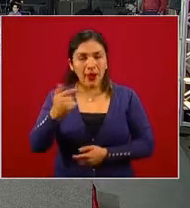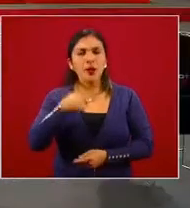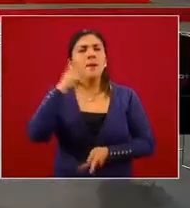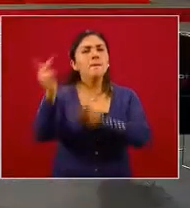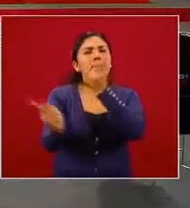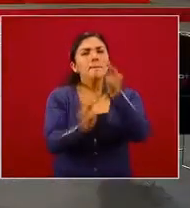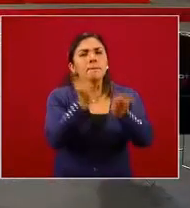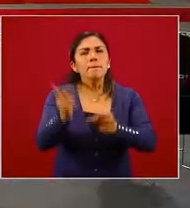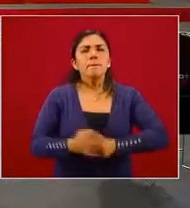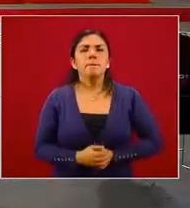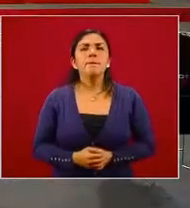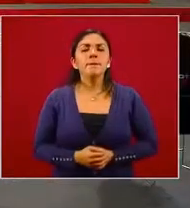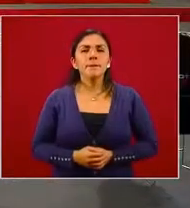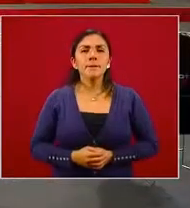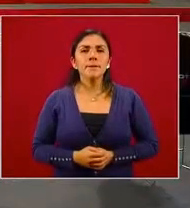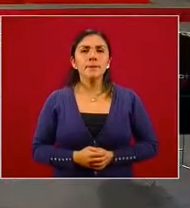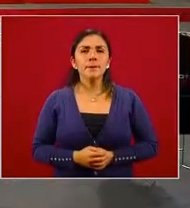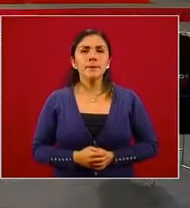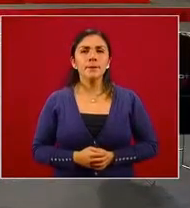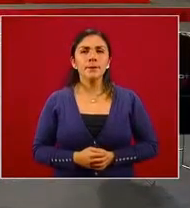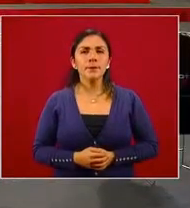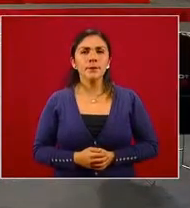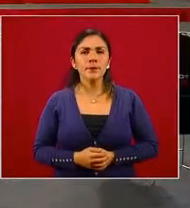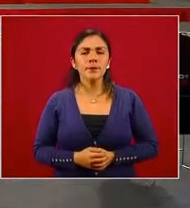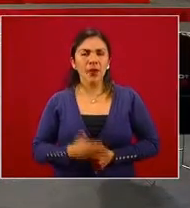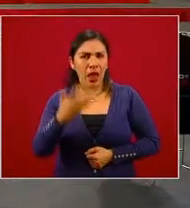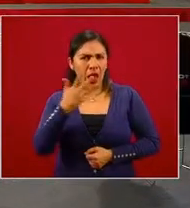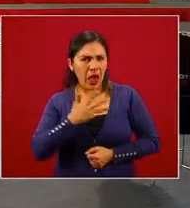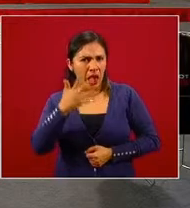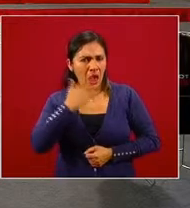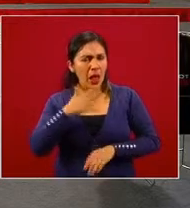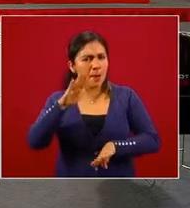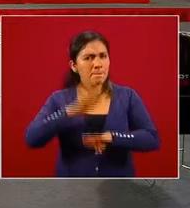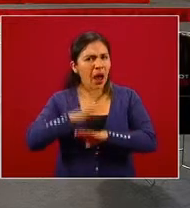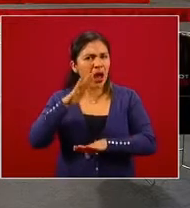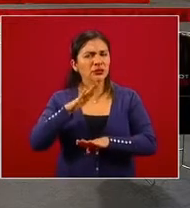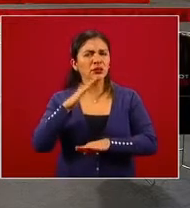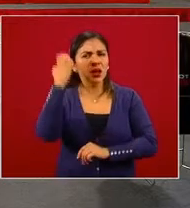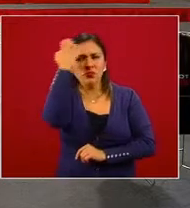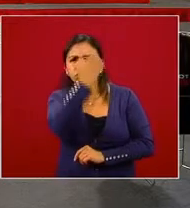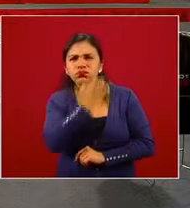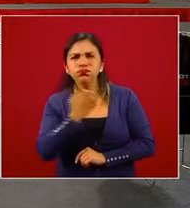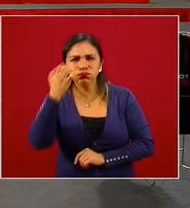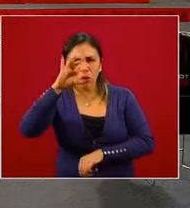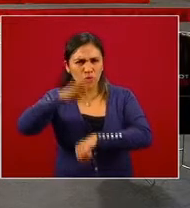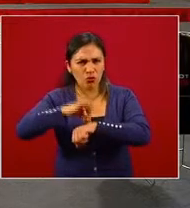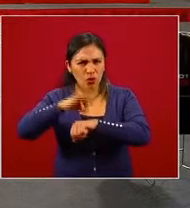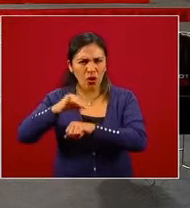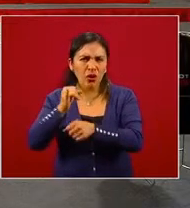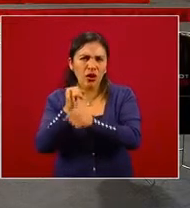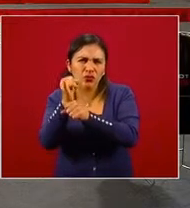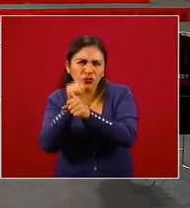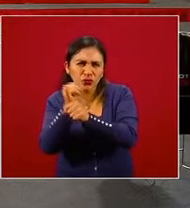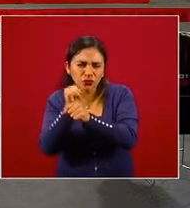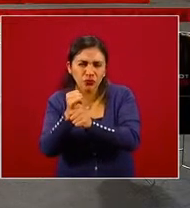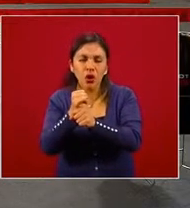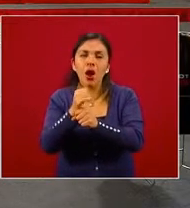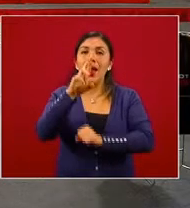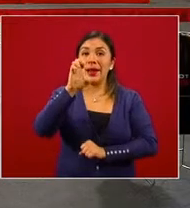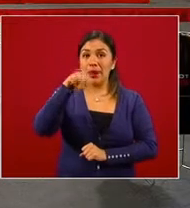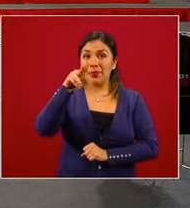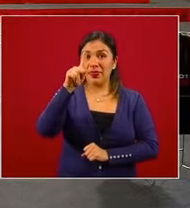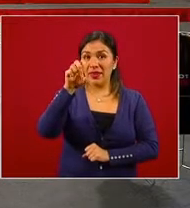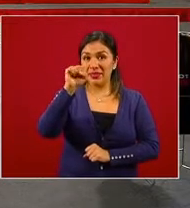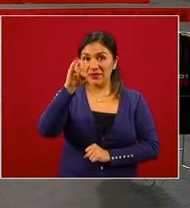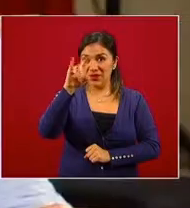Thank you, Deputy Secretary. I'd like to ask you if there are more clinical trials besides the one that is